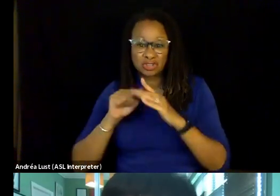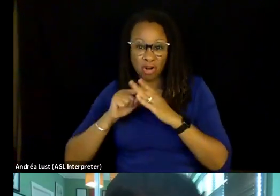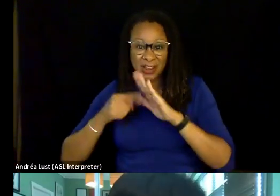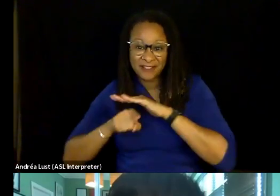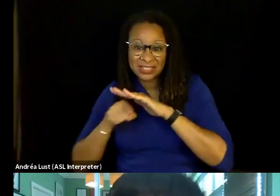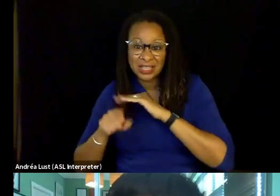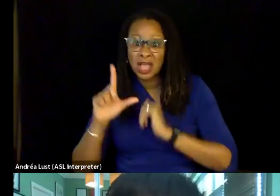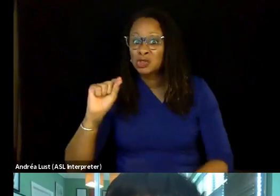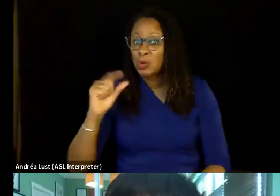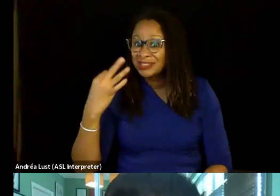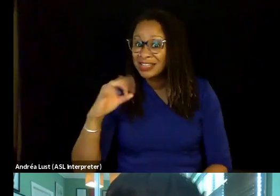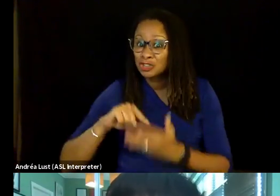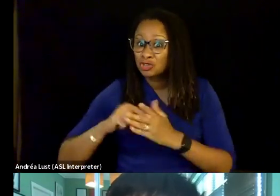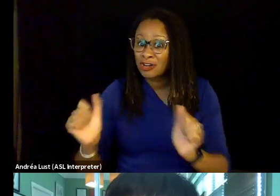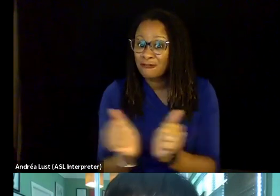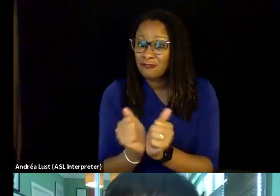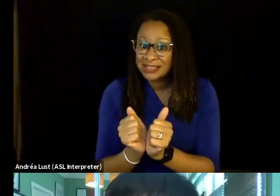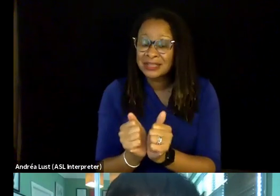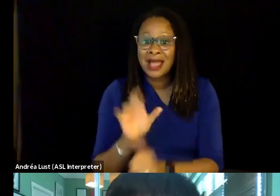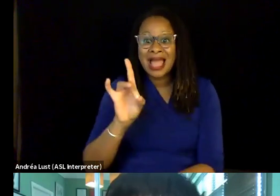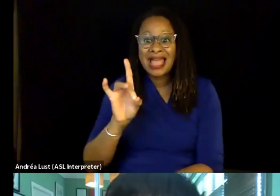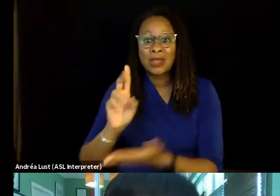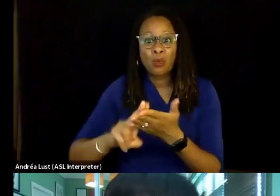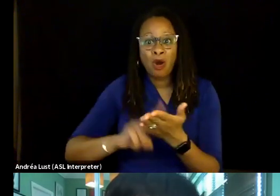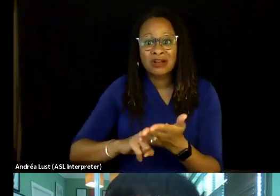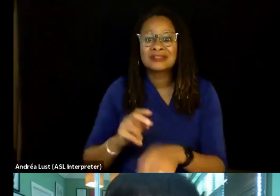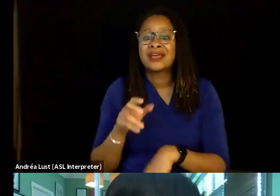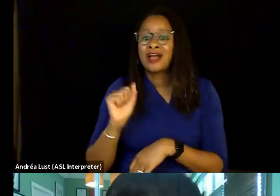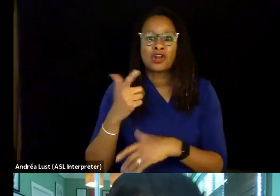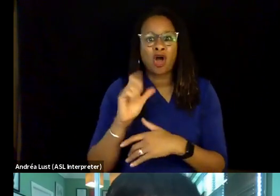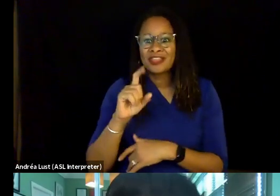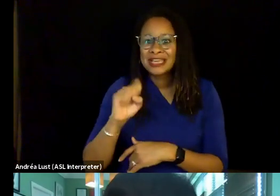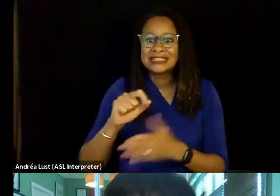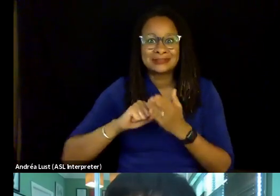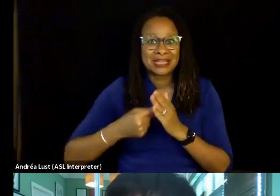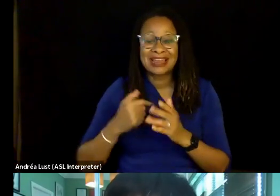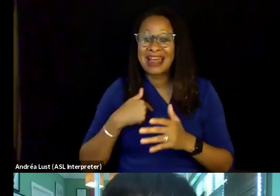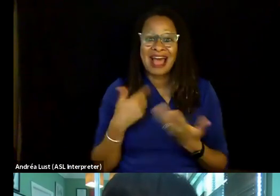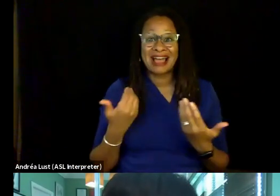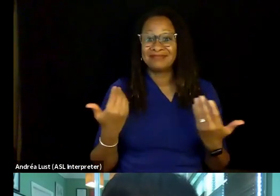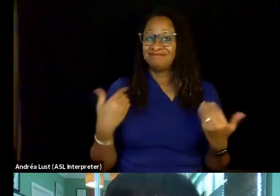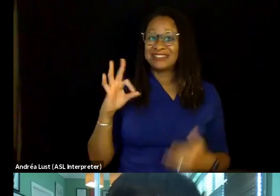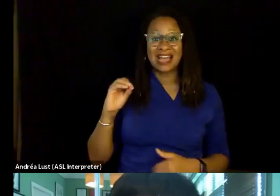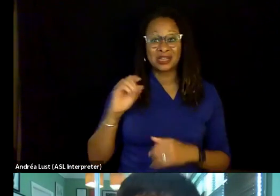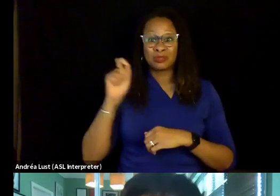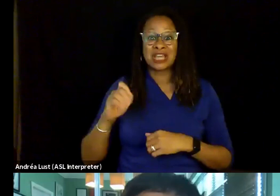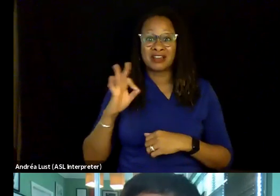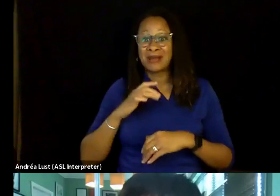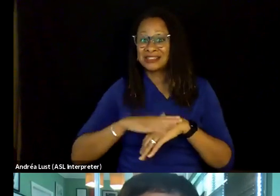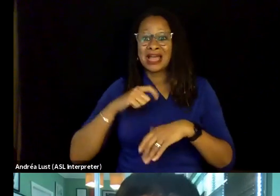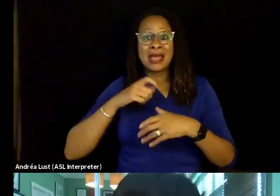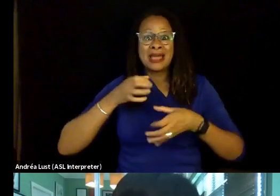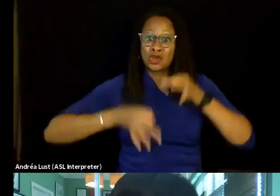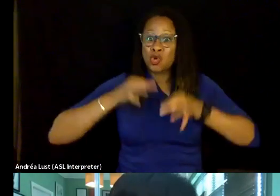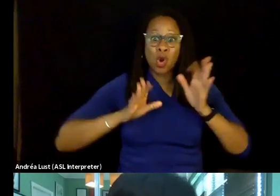the arrests, eight arrest warrants, and then all the cases began. And I spent 90% of my time in courtrooms. Ramona's